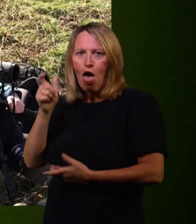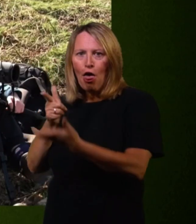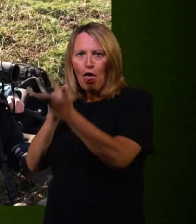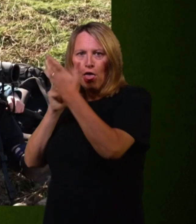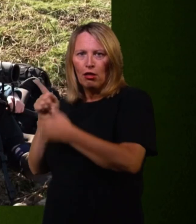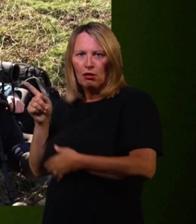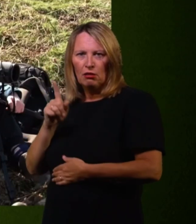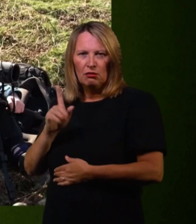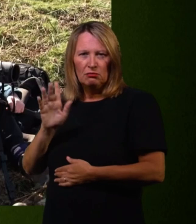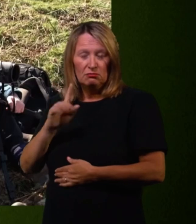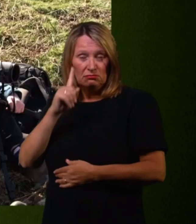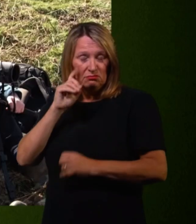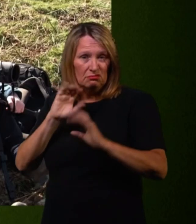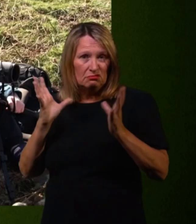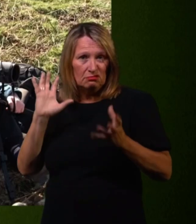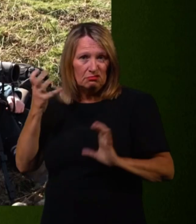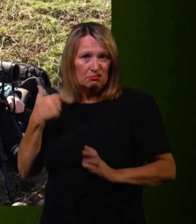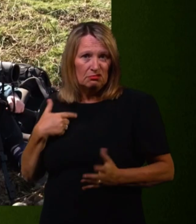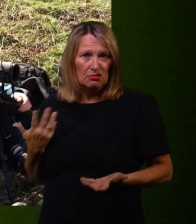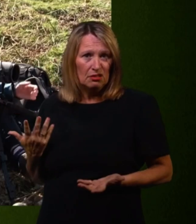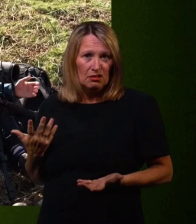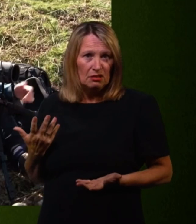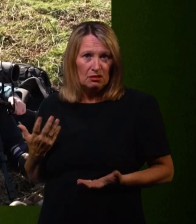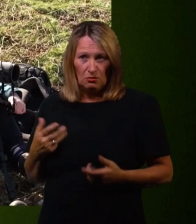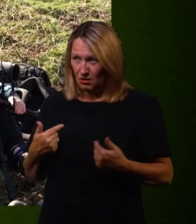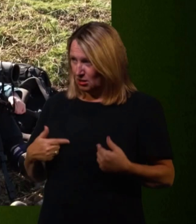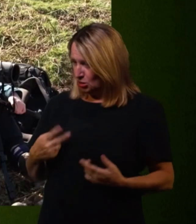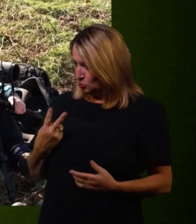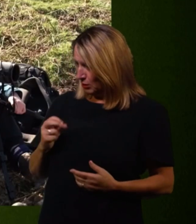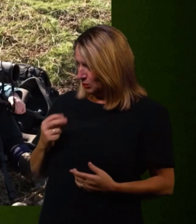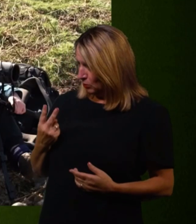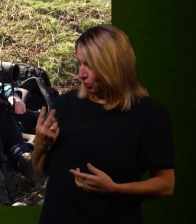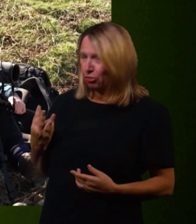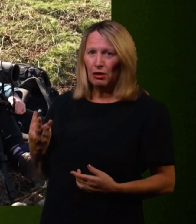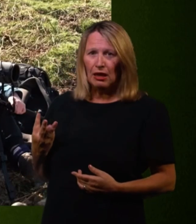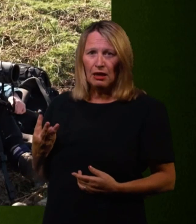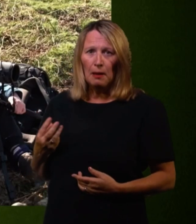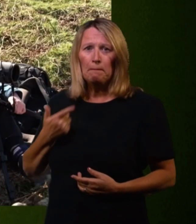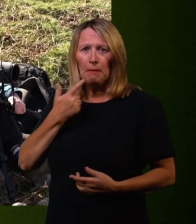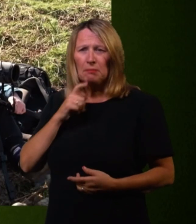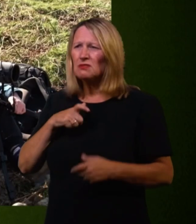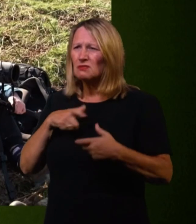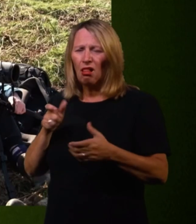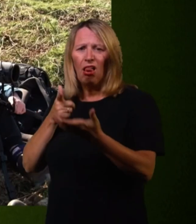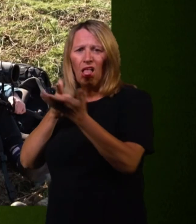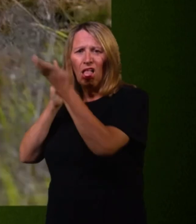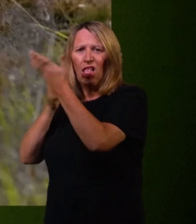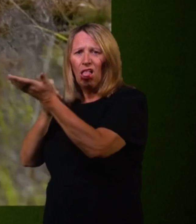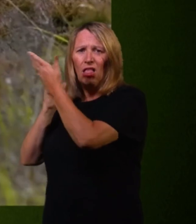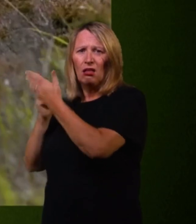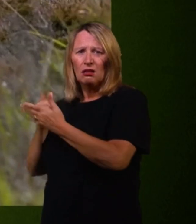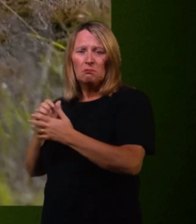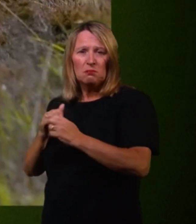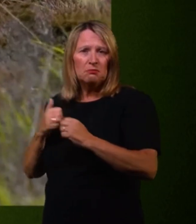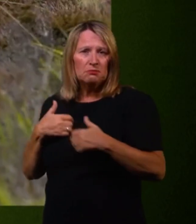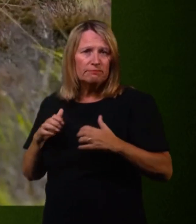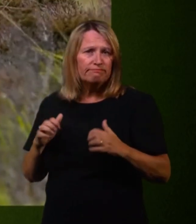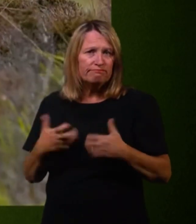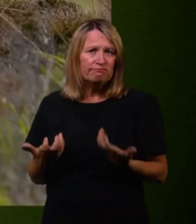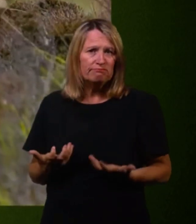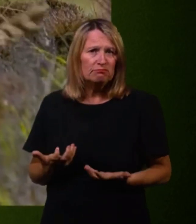just mind-boggling to me that we're still in 2023 and people are doing this, and it makes me mad. So yeah,